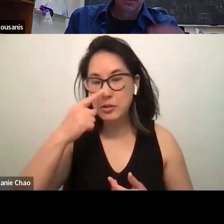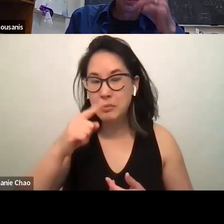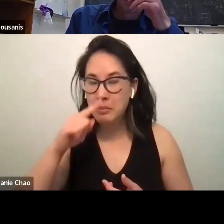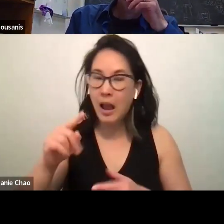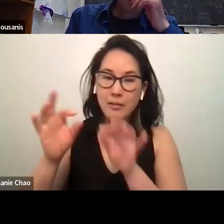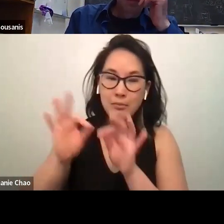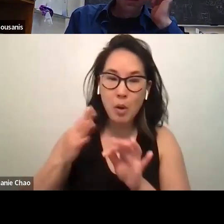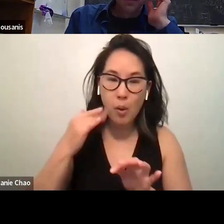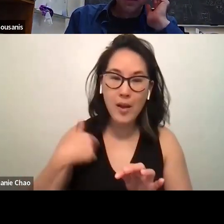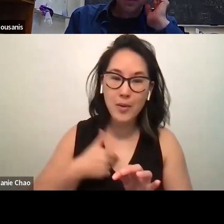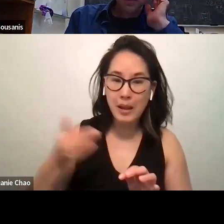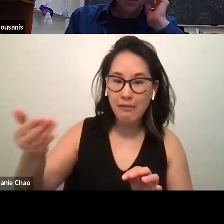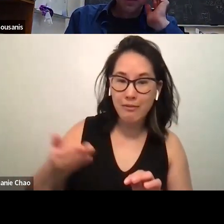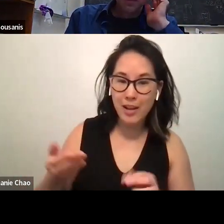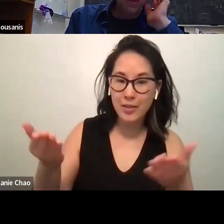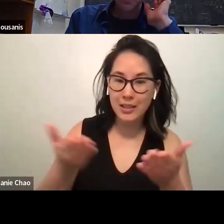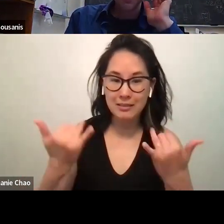Silvana.